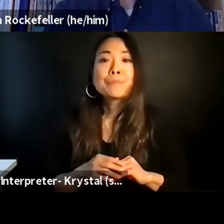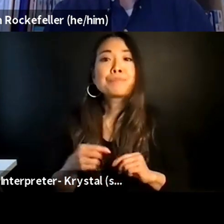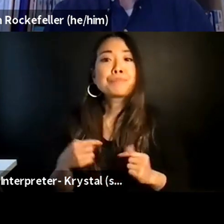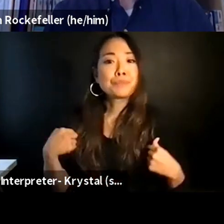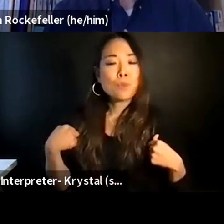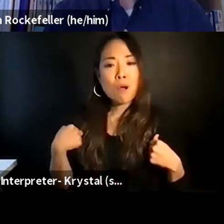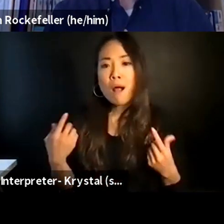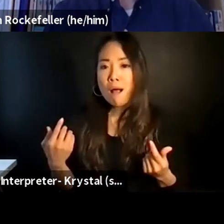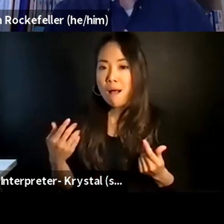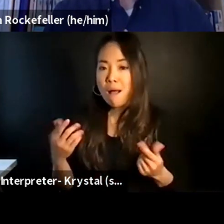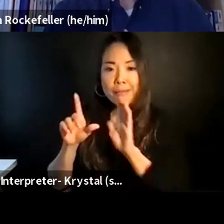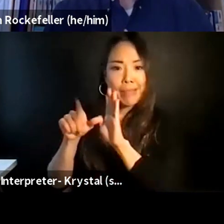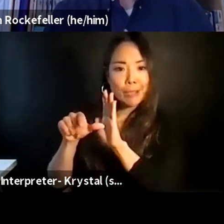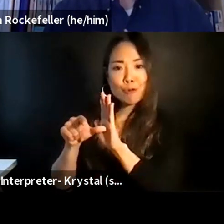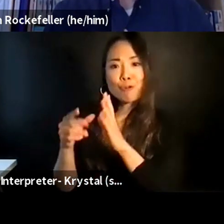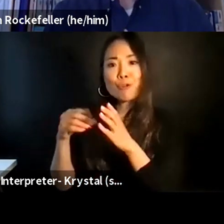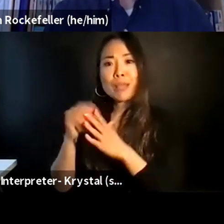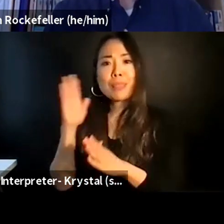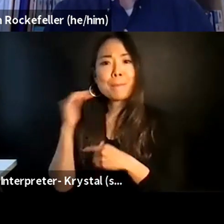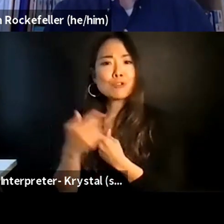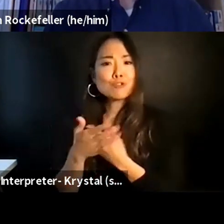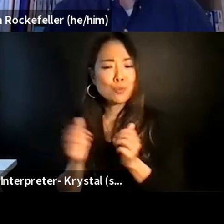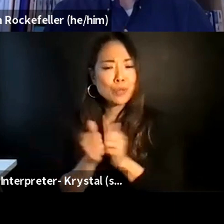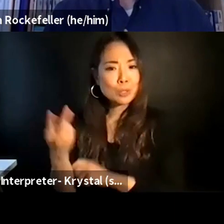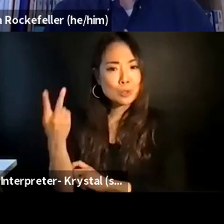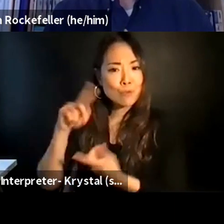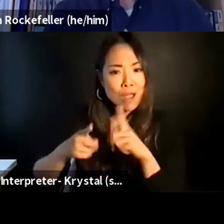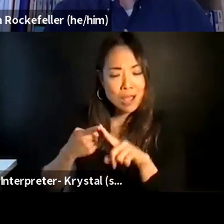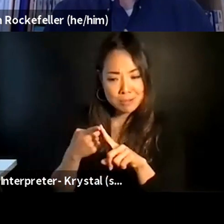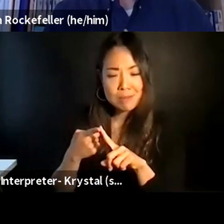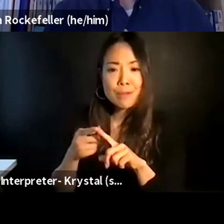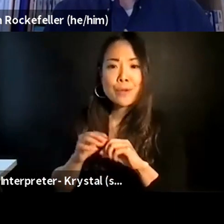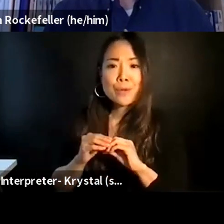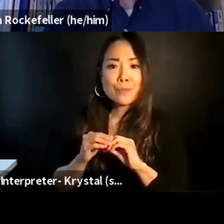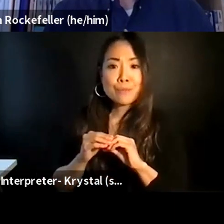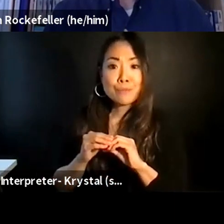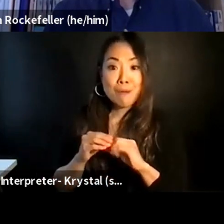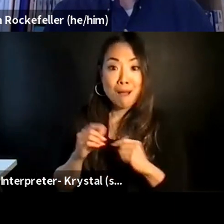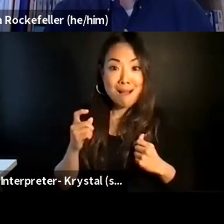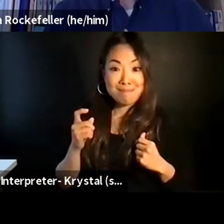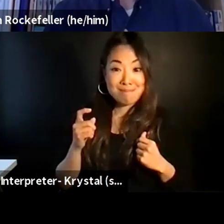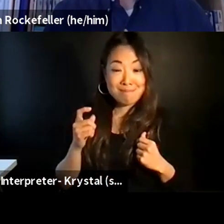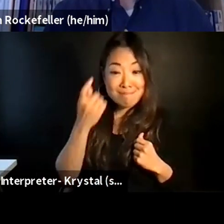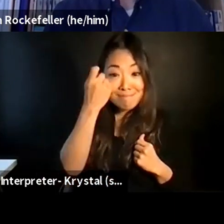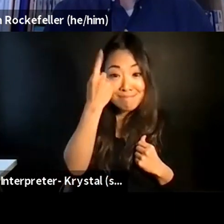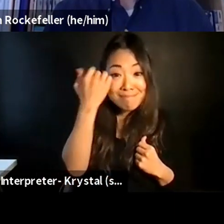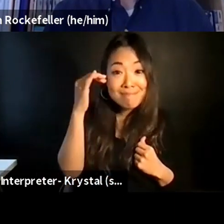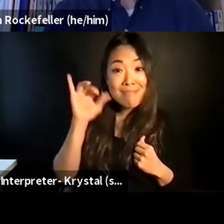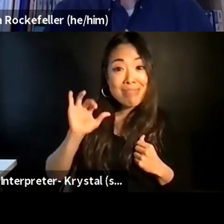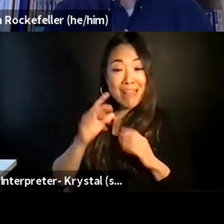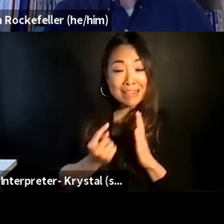laughing. And to my horror, and again, this is somebody who just discovered that I was a gay, that I was attracted to men when I was